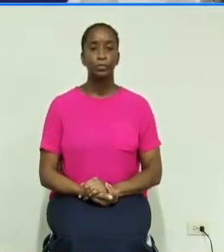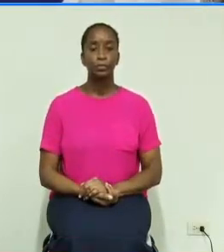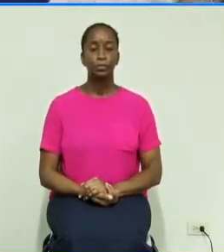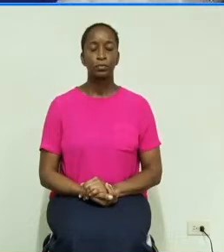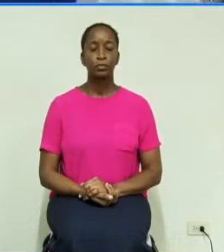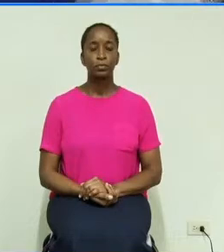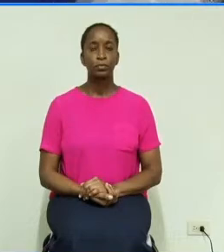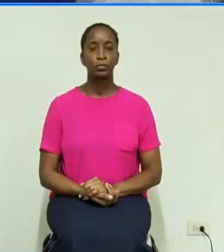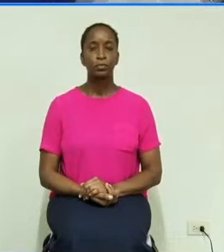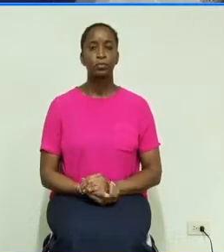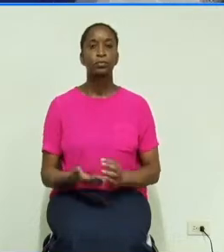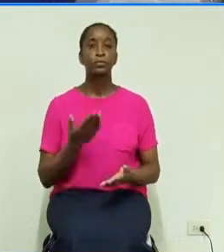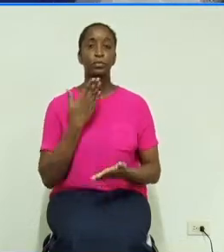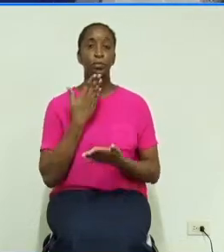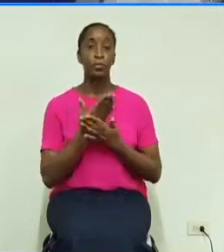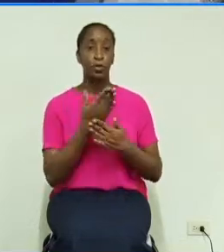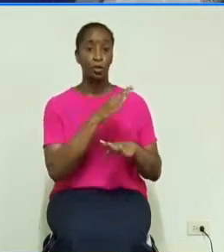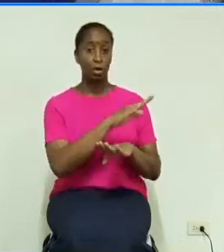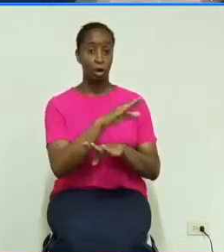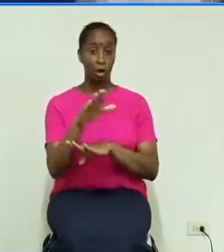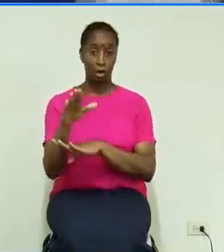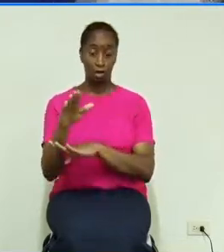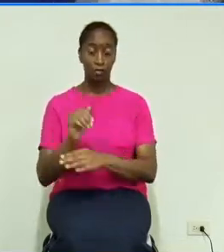Good night, ladies and gentlemen,